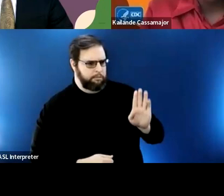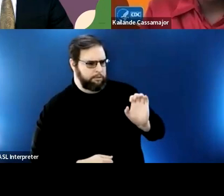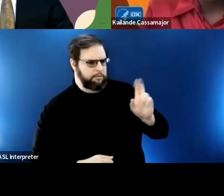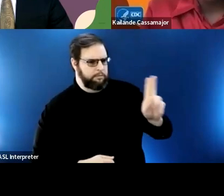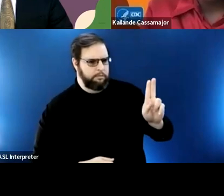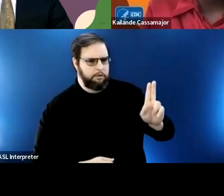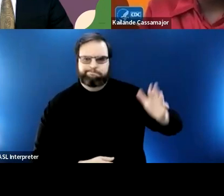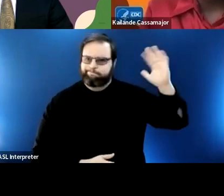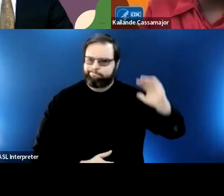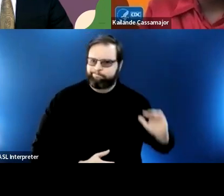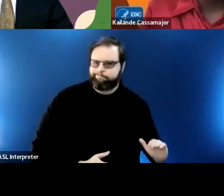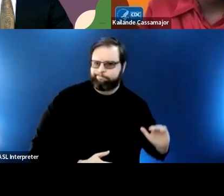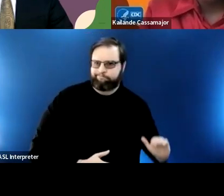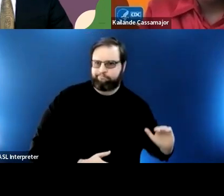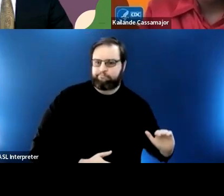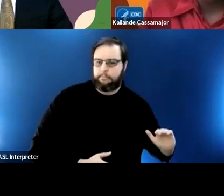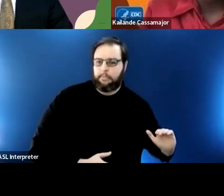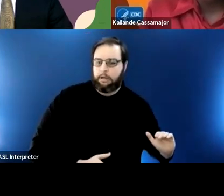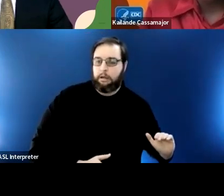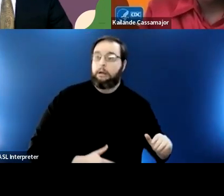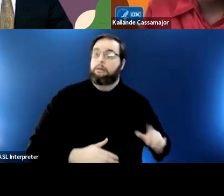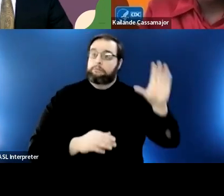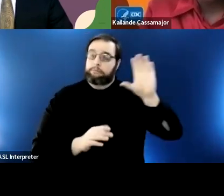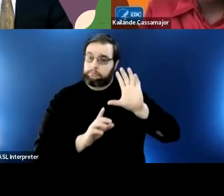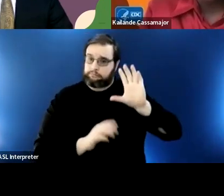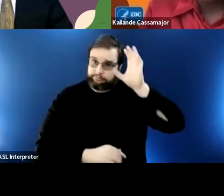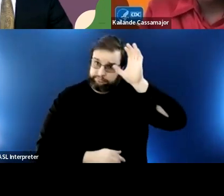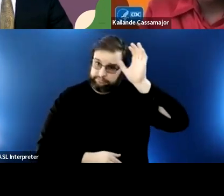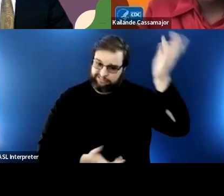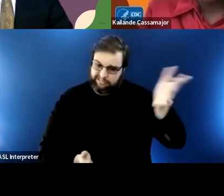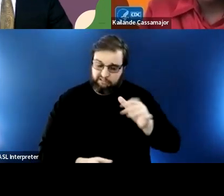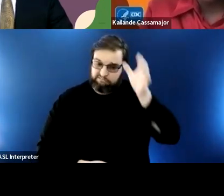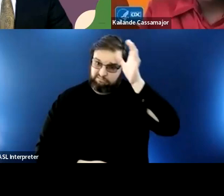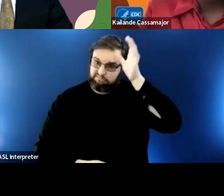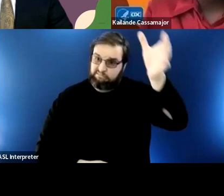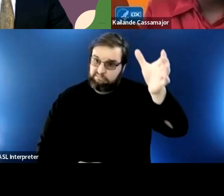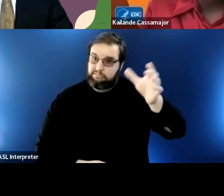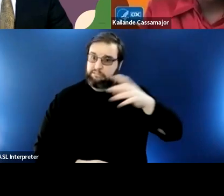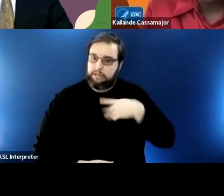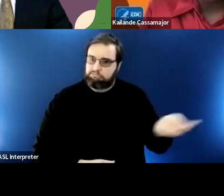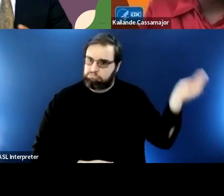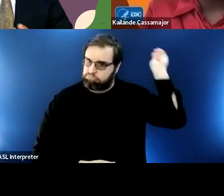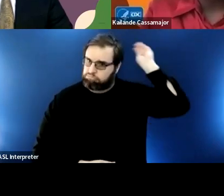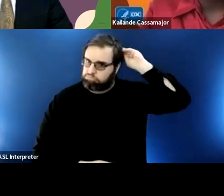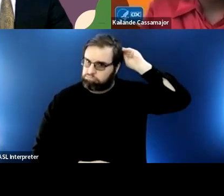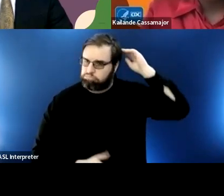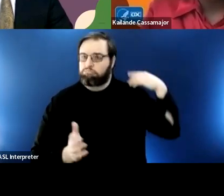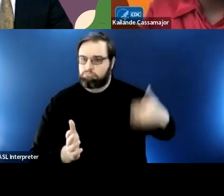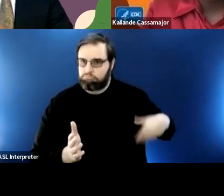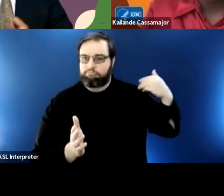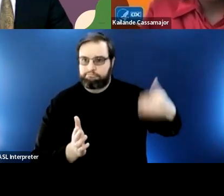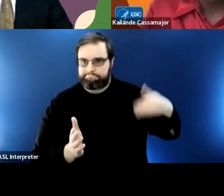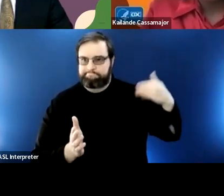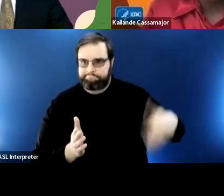age. And the concept, the vision of an HBCU stayed with me throughout